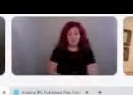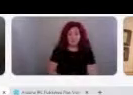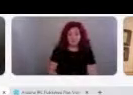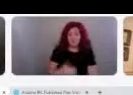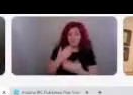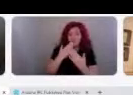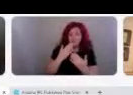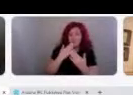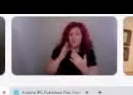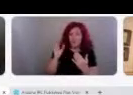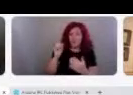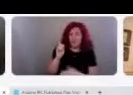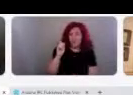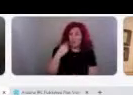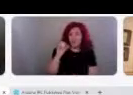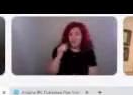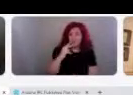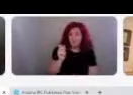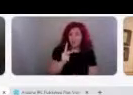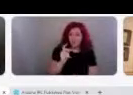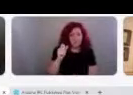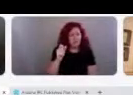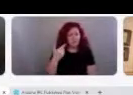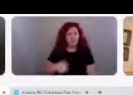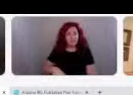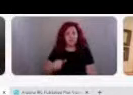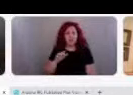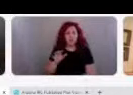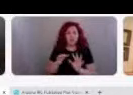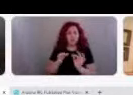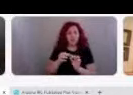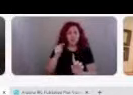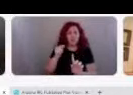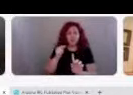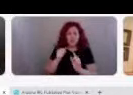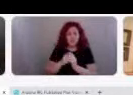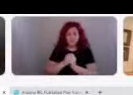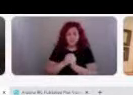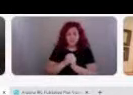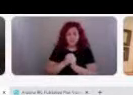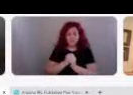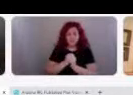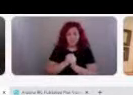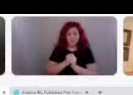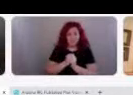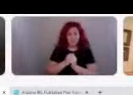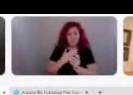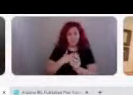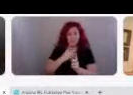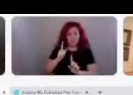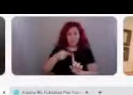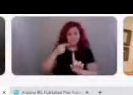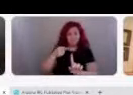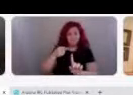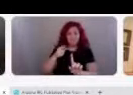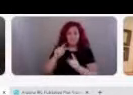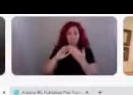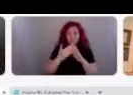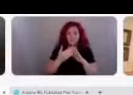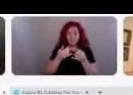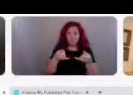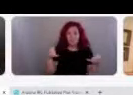salek it looks like you're back yes i am what i was getting at was that my main point is that the town